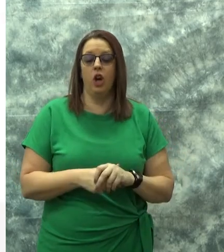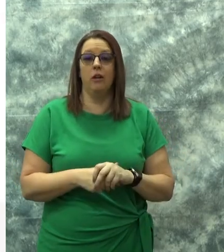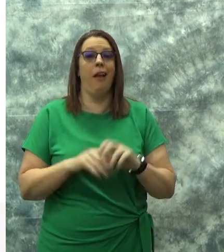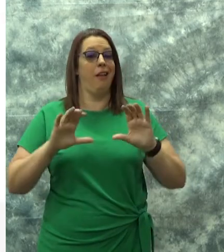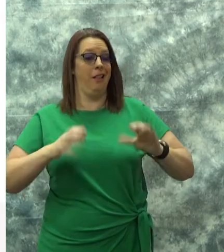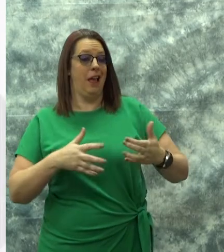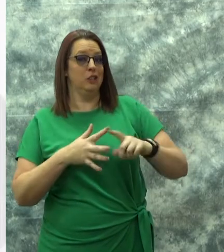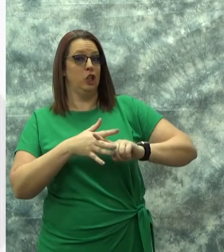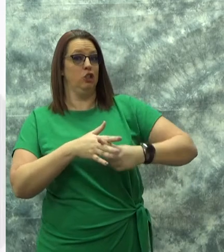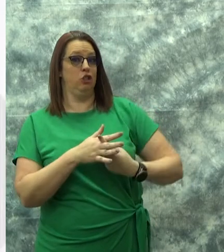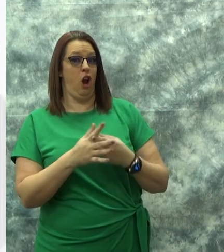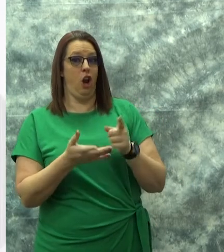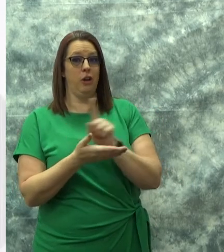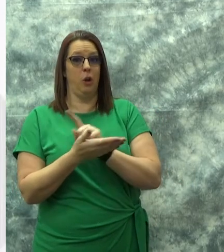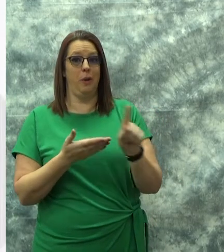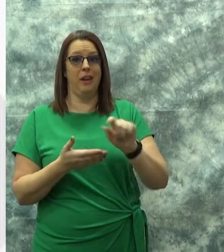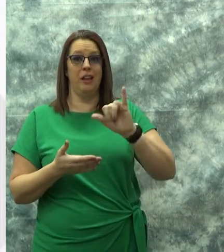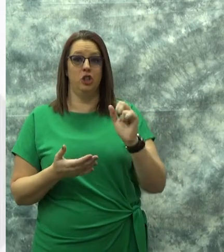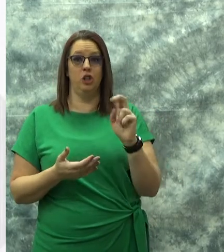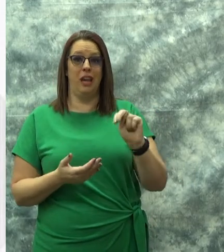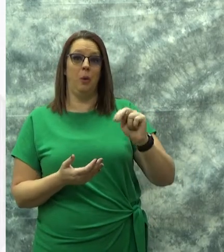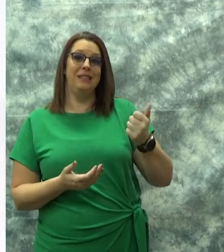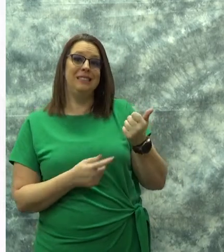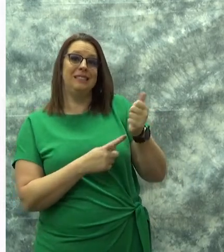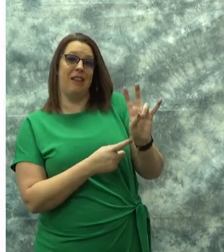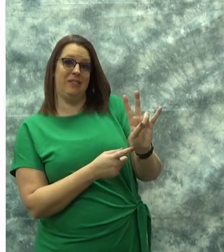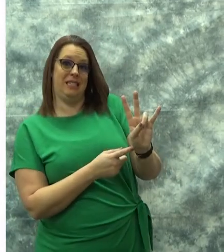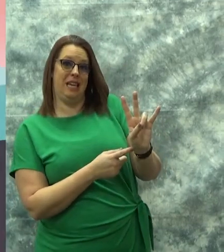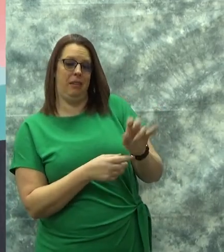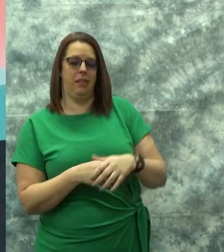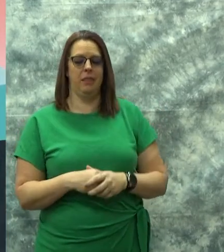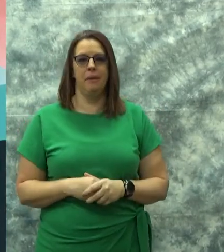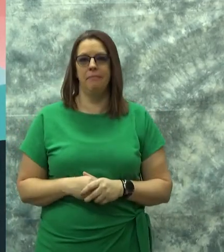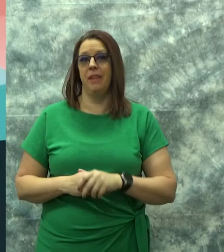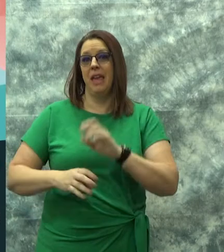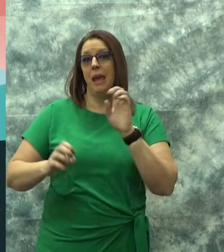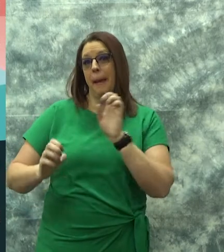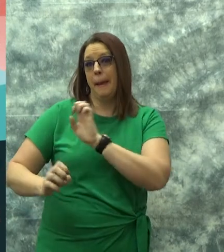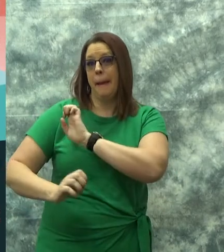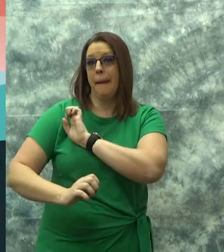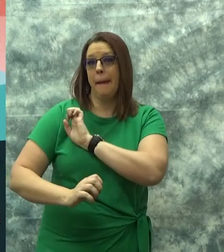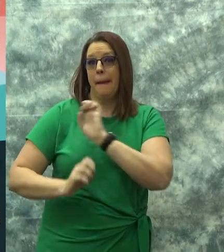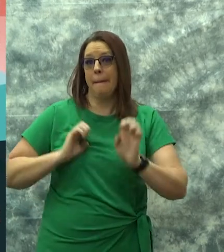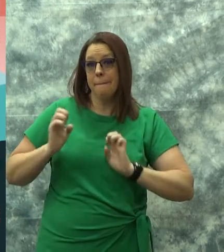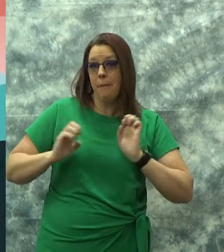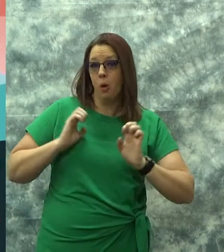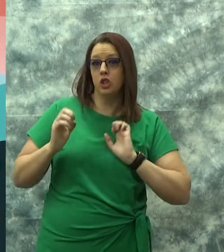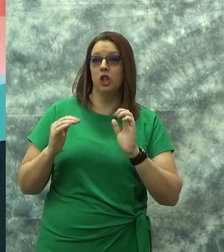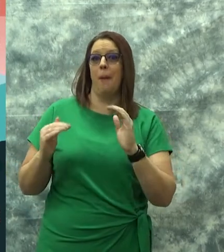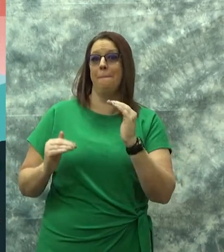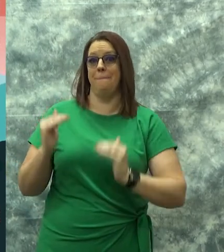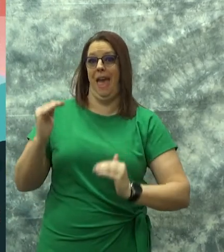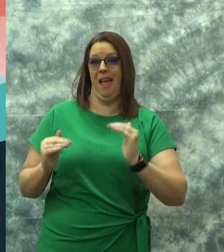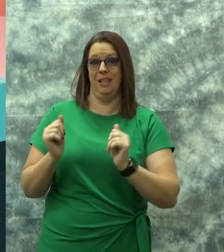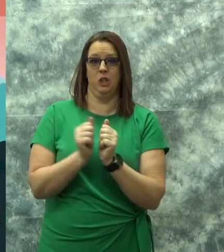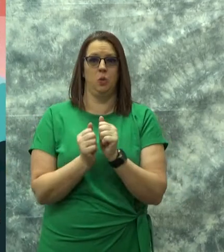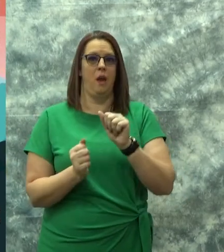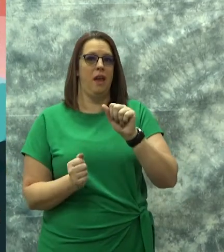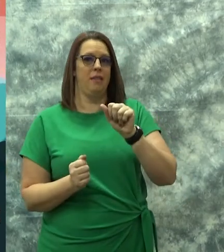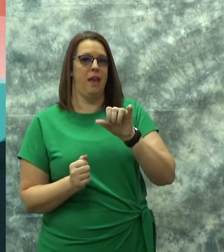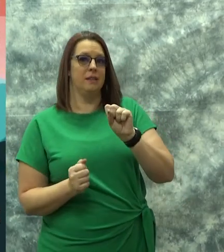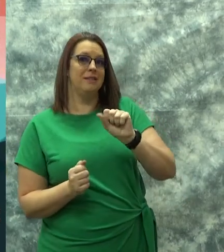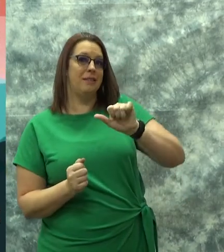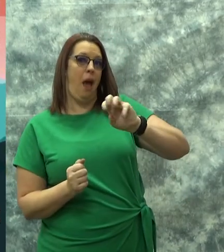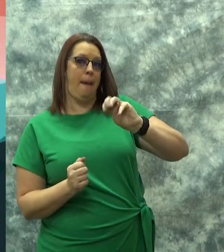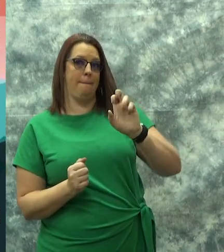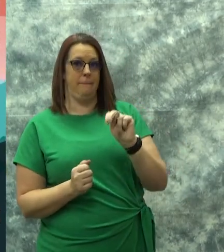practices. Classes start the week of January 17th. Emotional Balance Workshop with Reverend Simon Shatterlight,